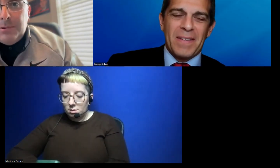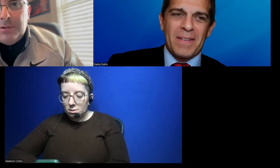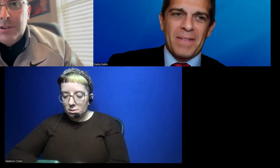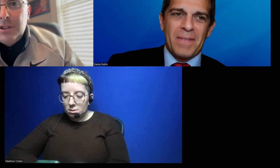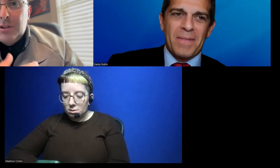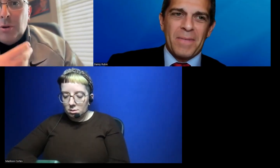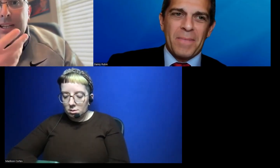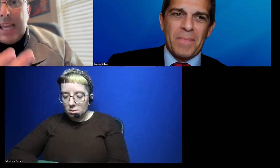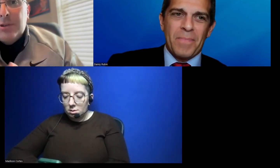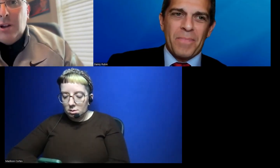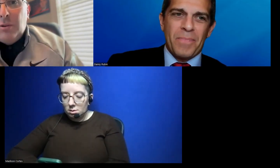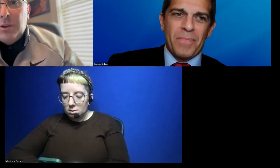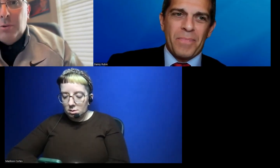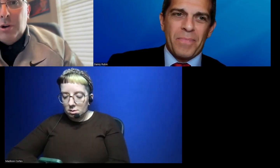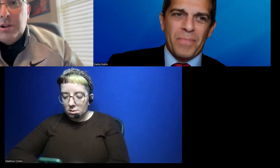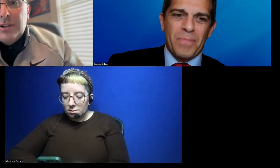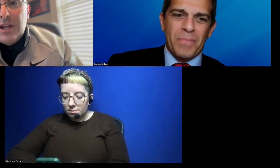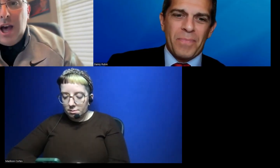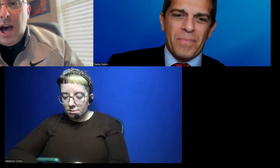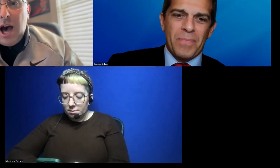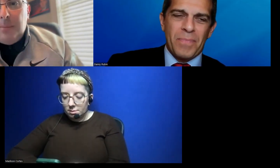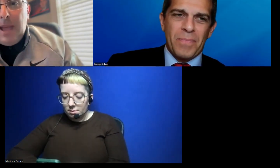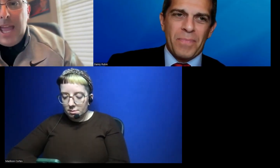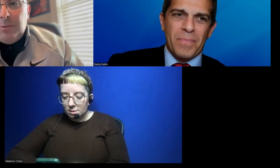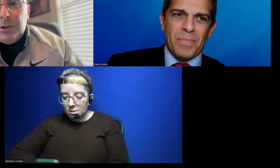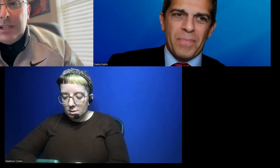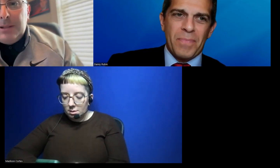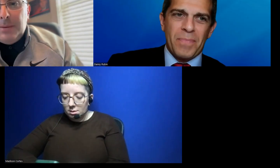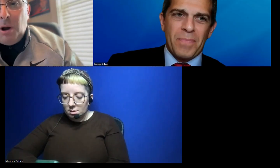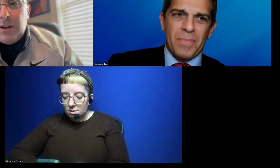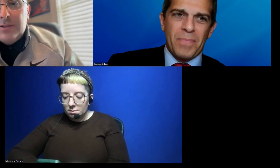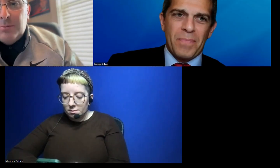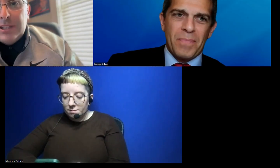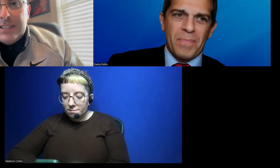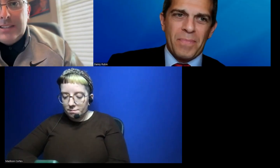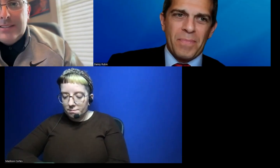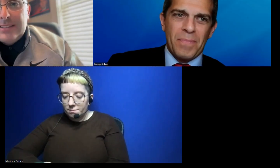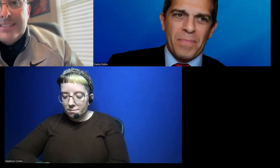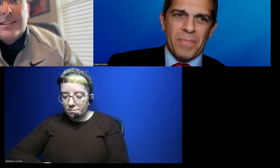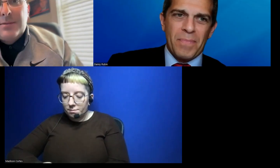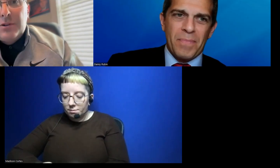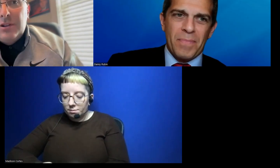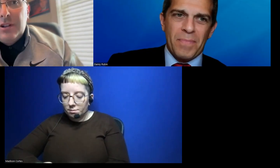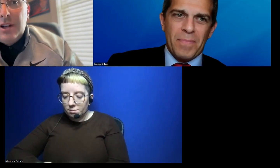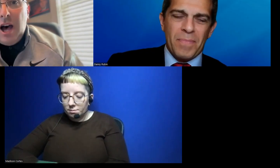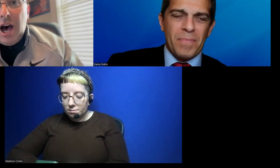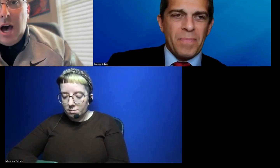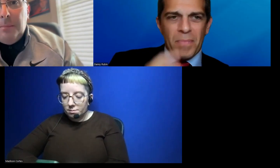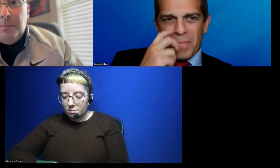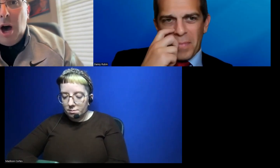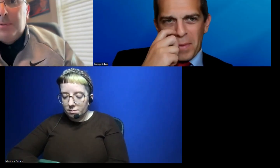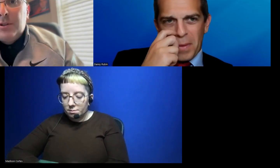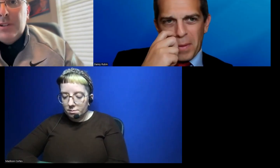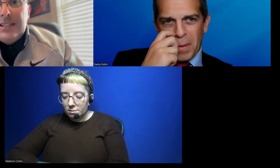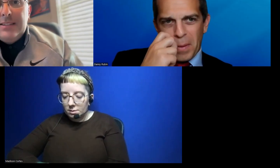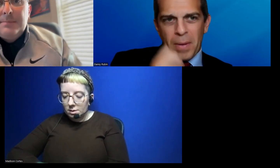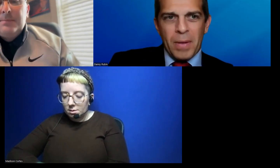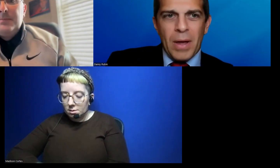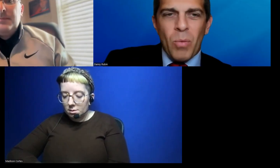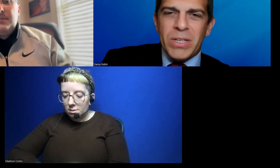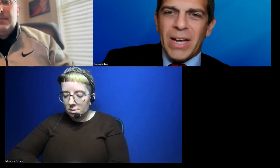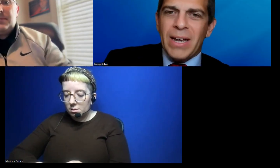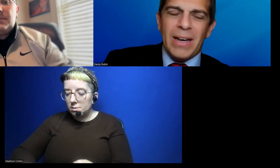great people, go to games all over the world, and really be a part of some really successful